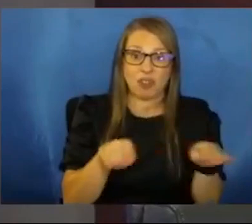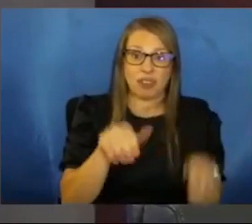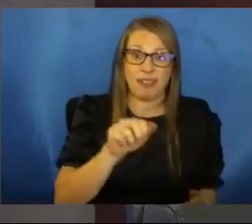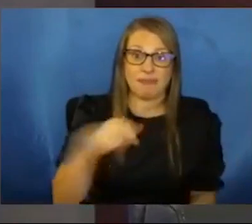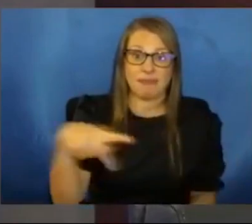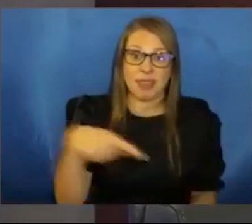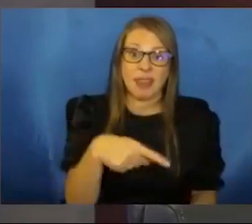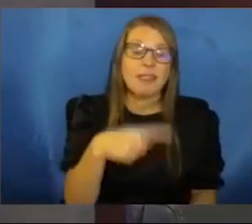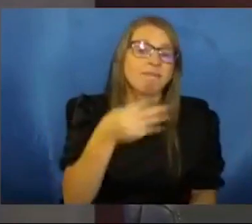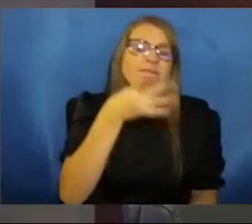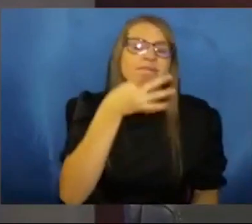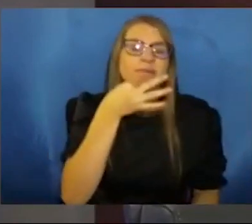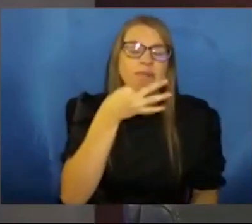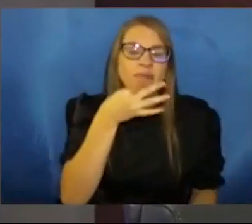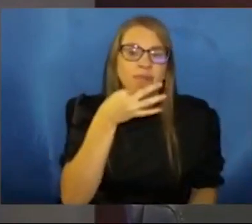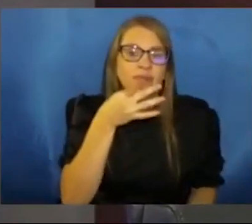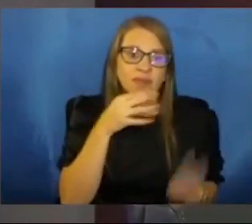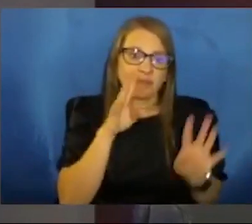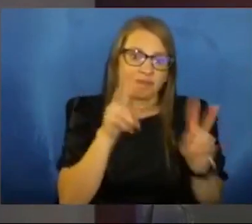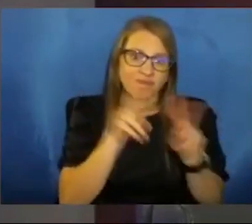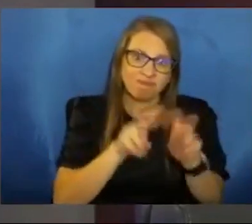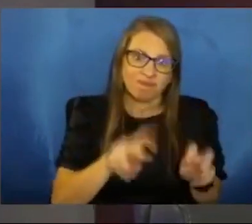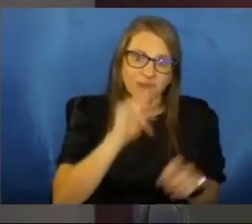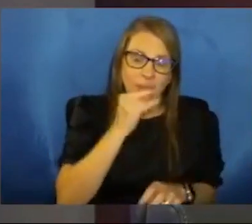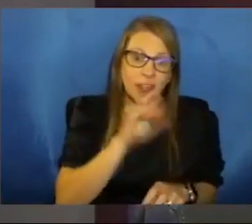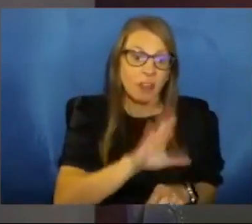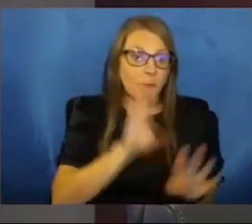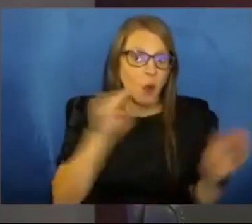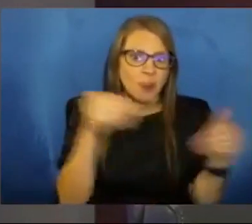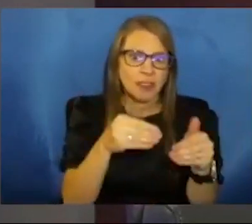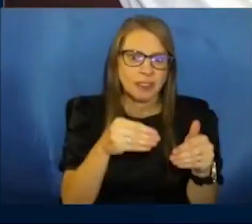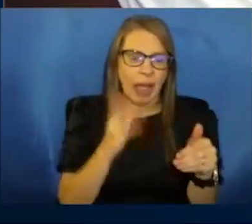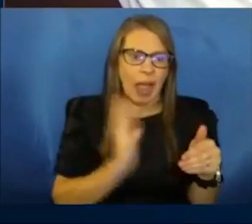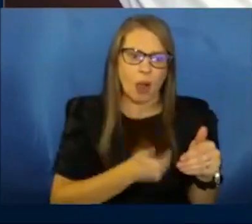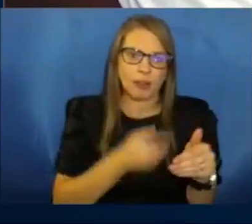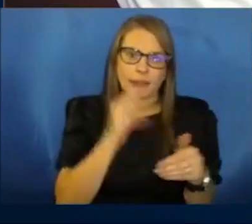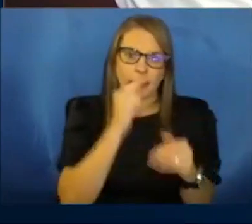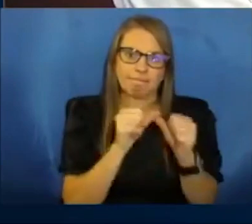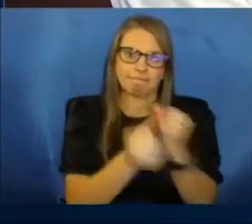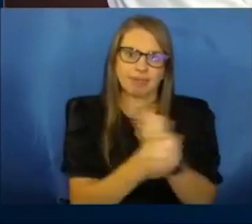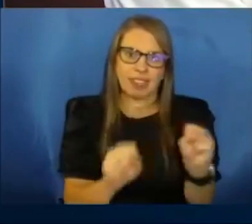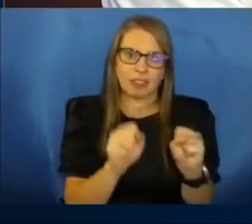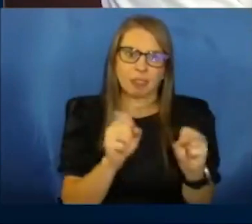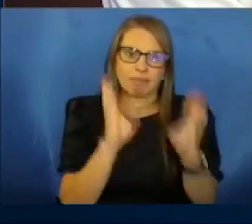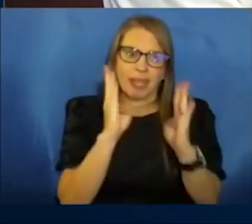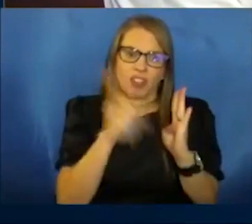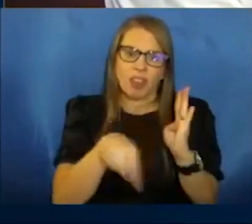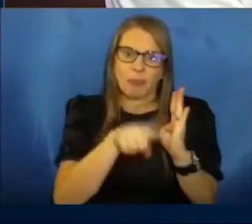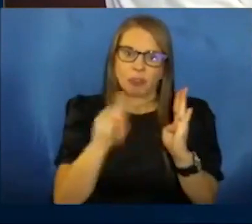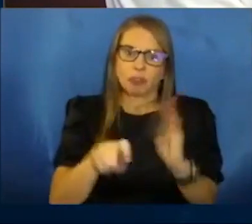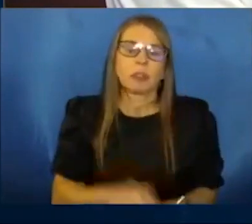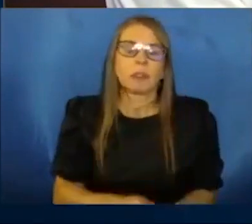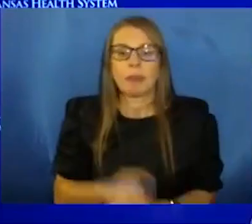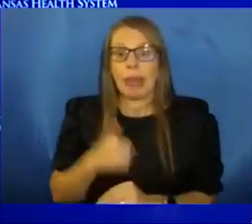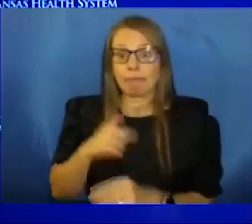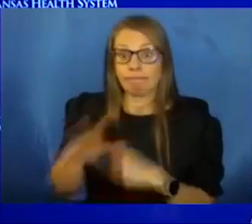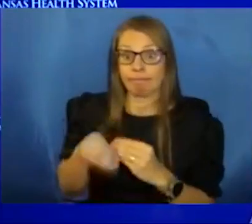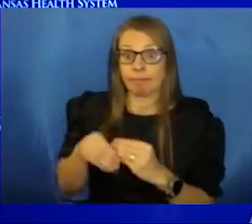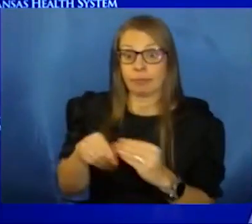by this. It's a good opinion and a good thought, but that is not supported by the consistent evidence nor the consistent